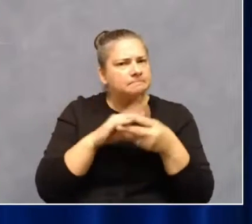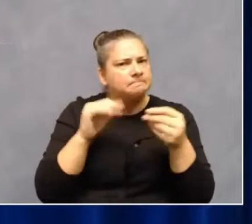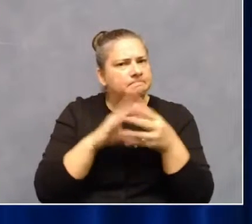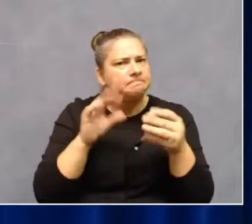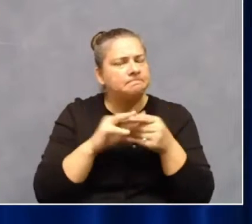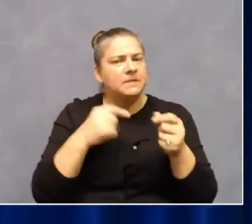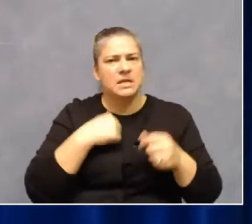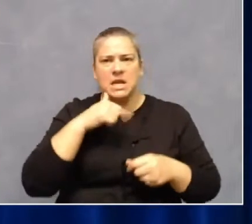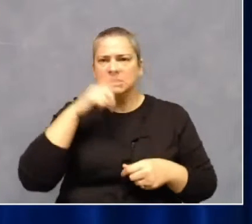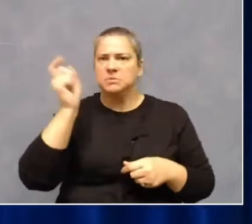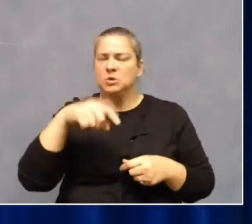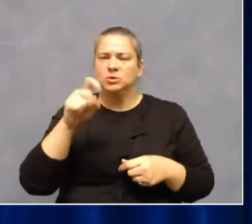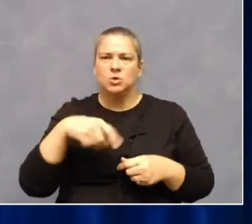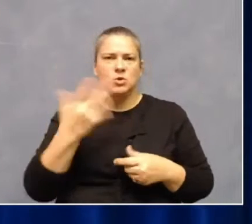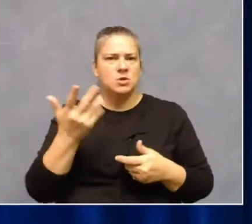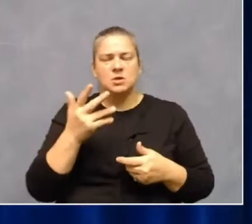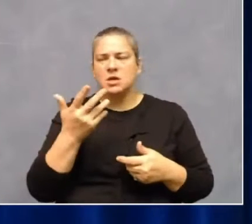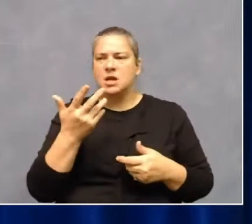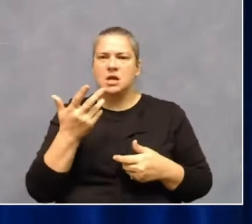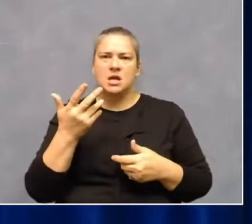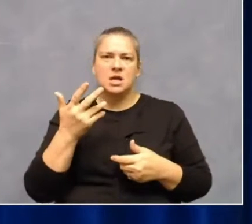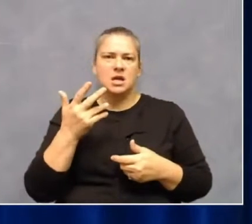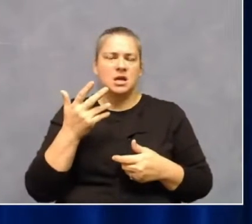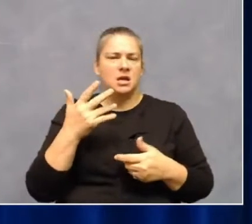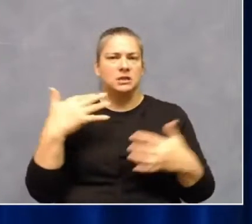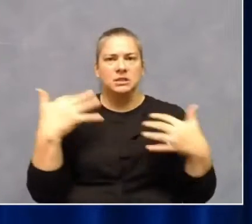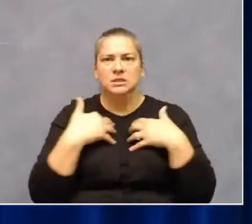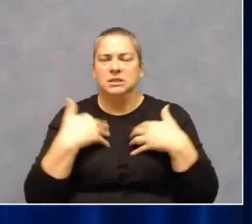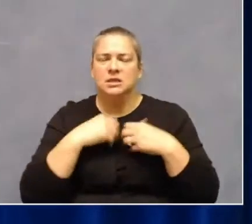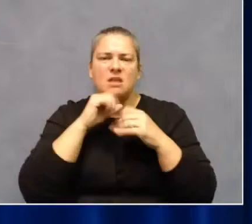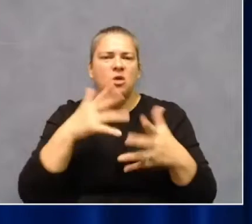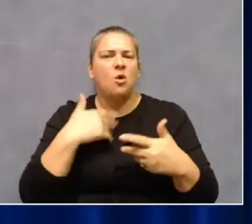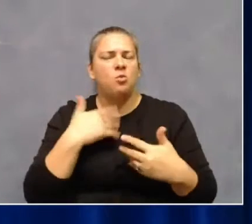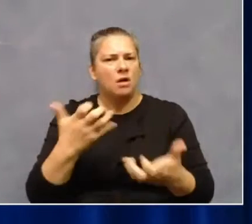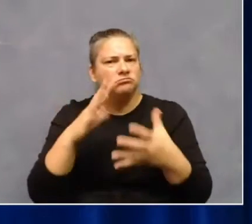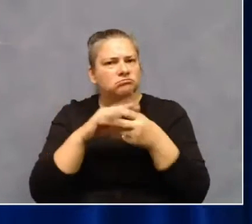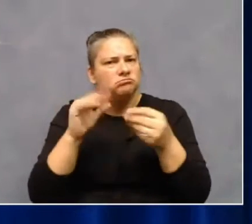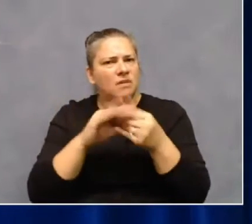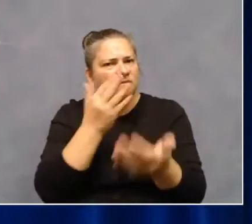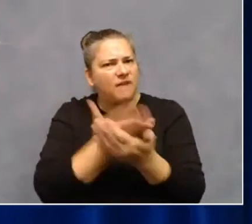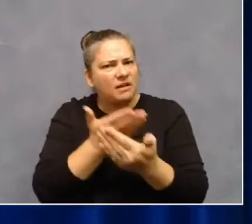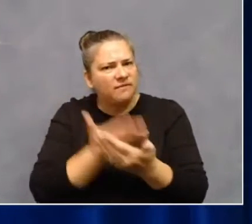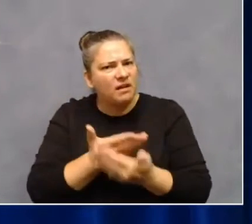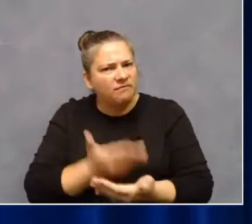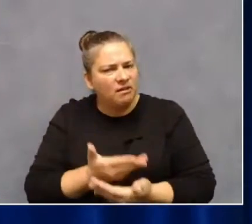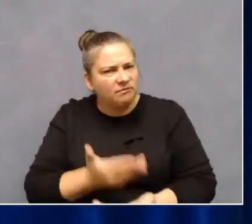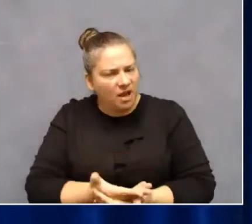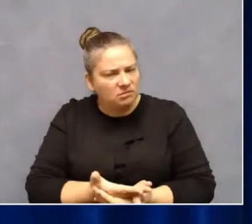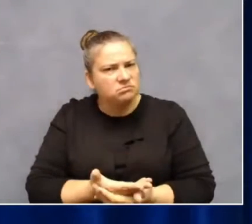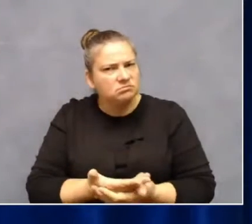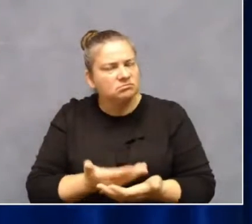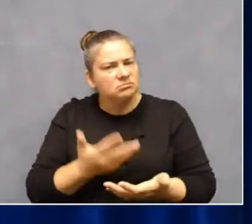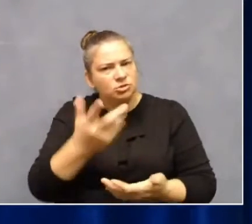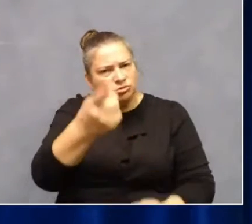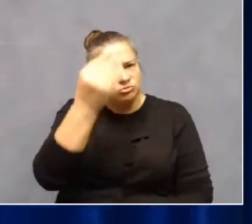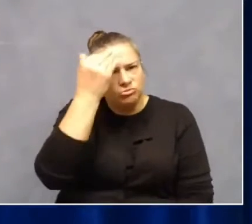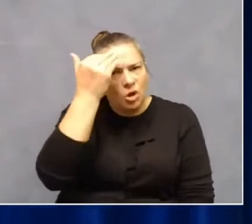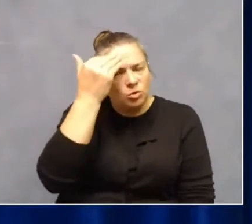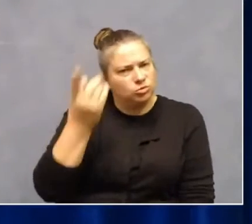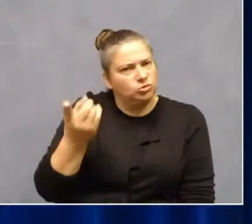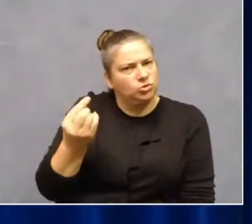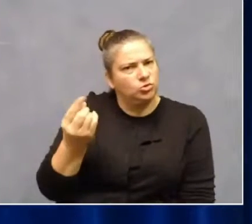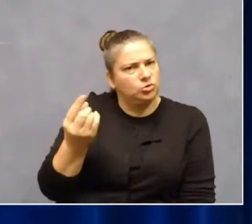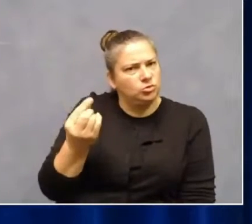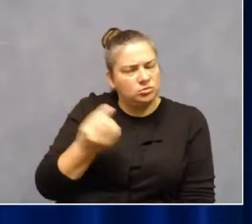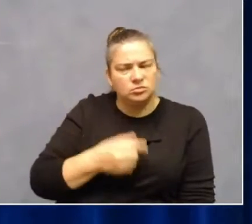to convey in a factual way the information you need to know to have confidence in what we're telling you, and for you to